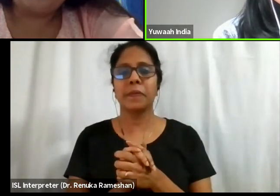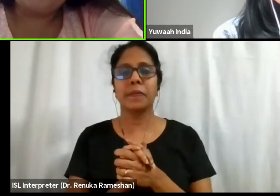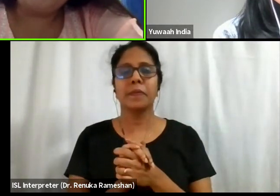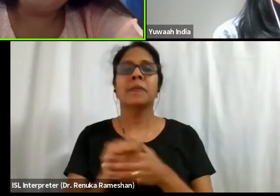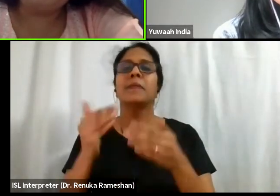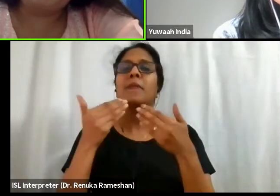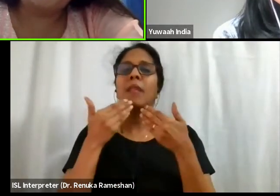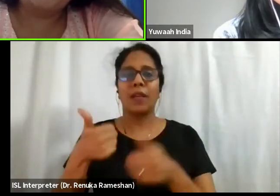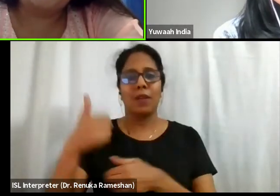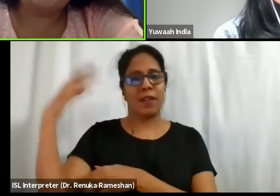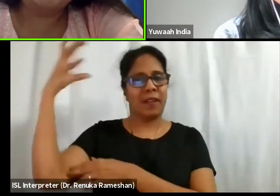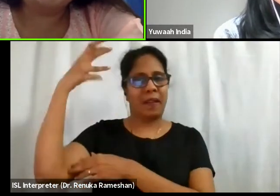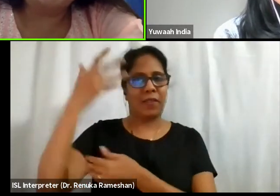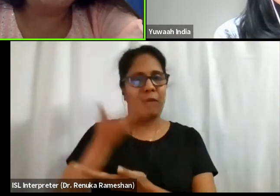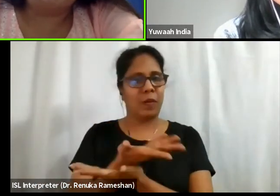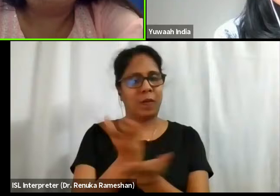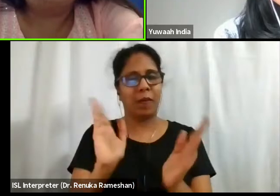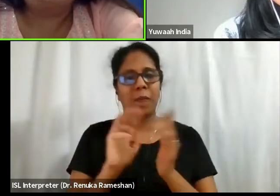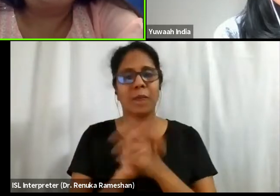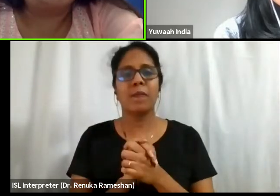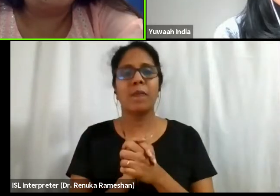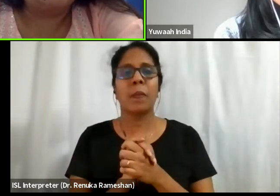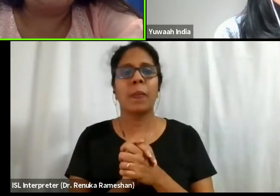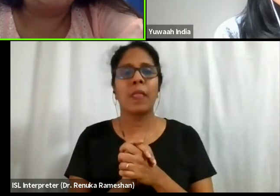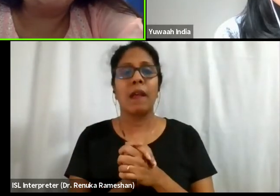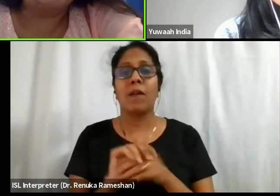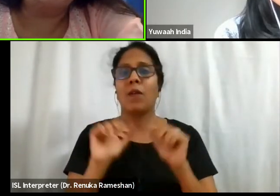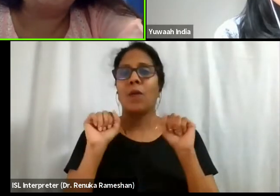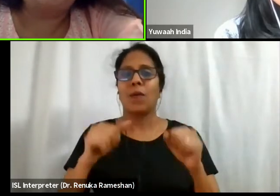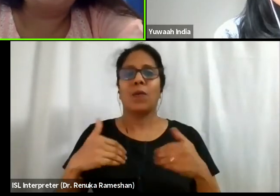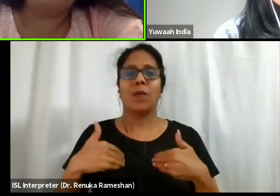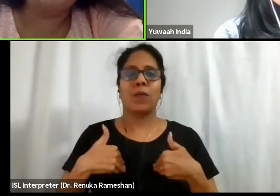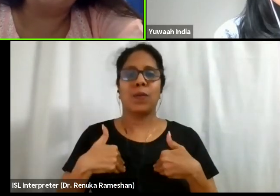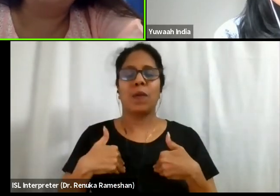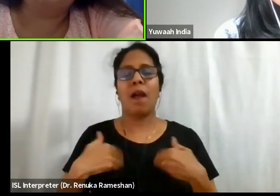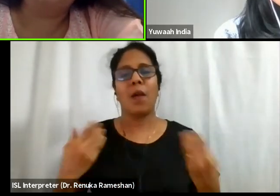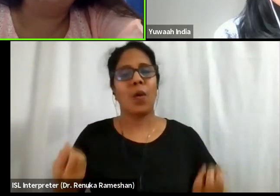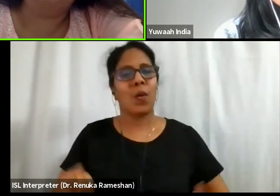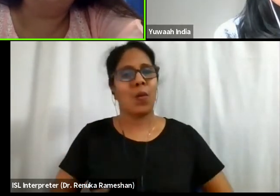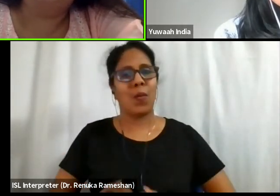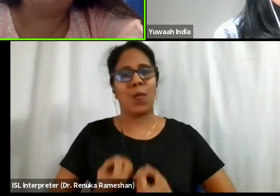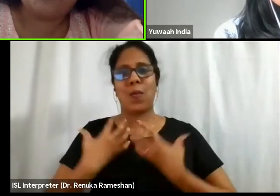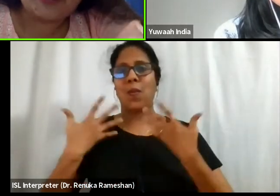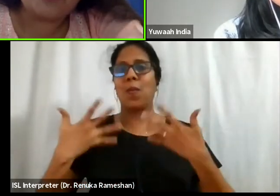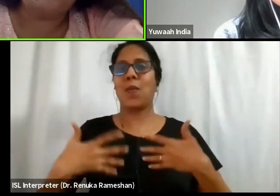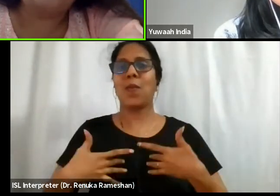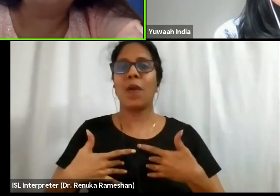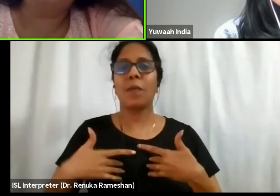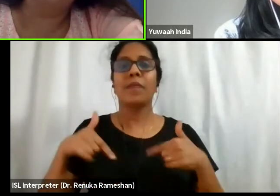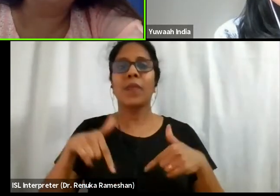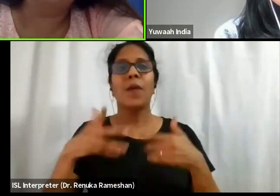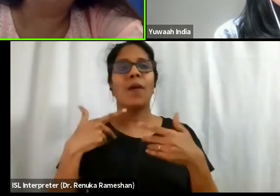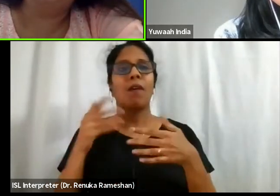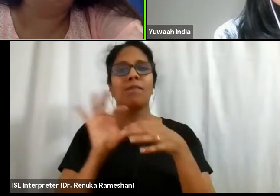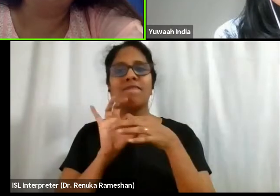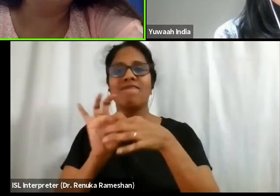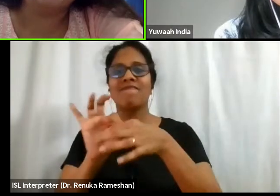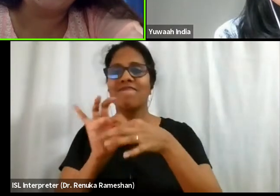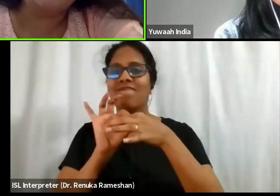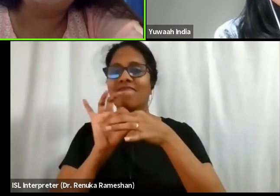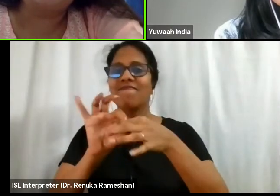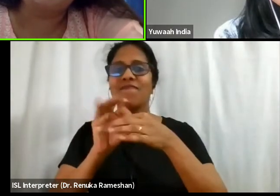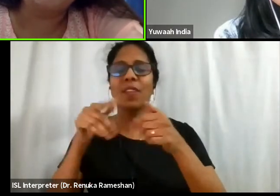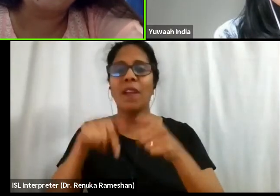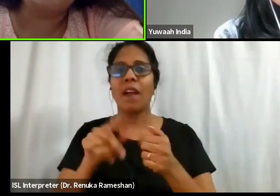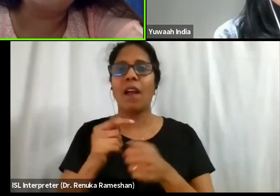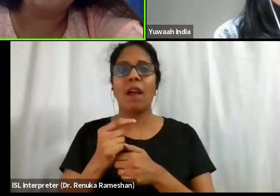Good afternoon, and I think it is my privilege to be a part of this